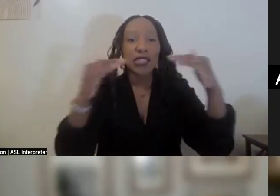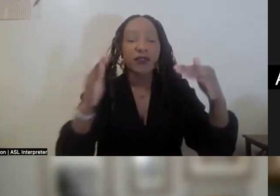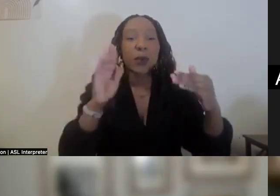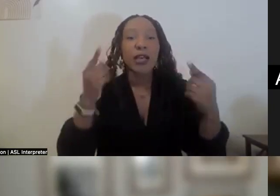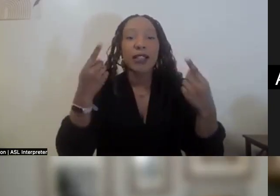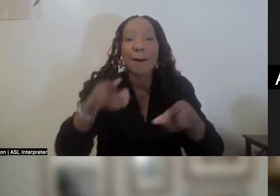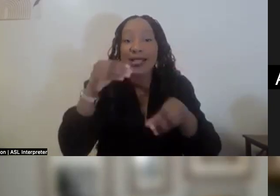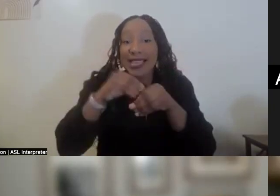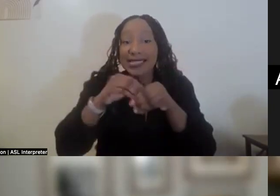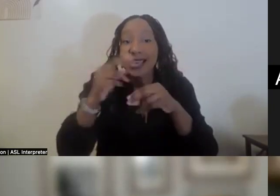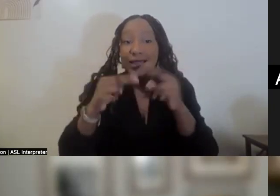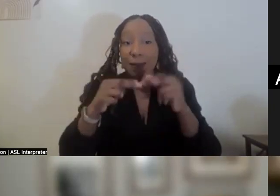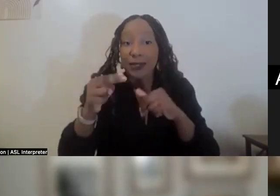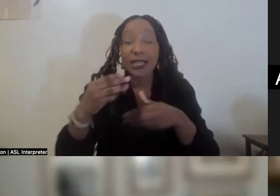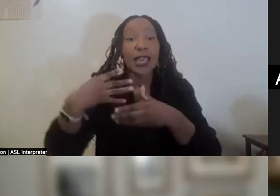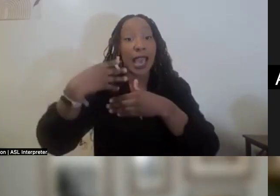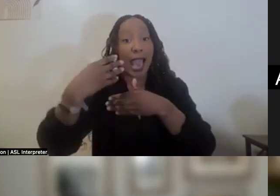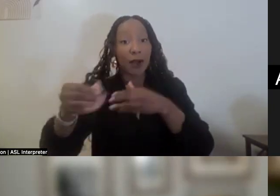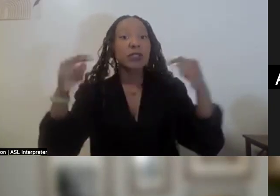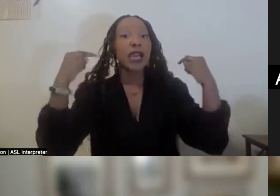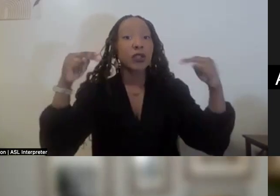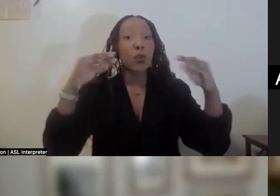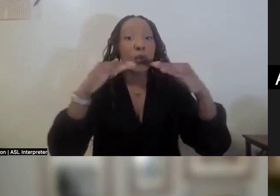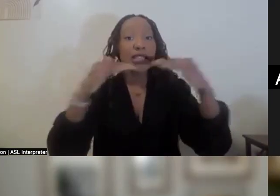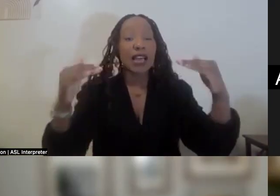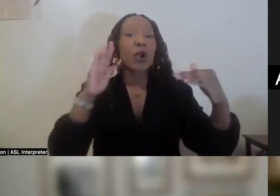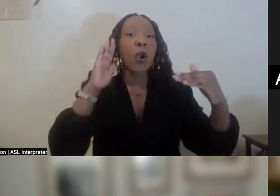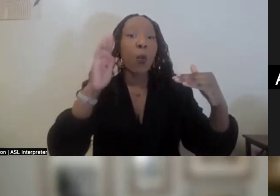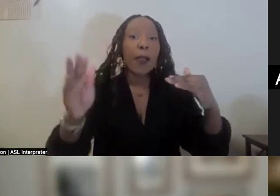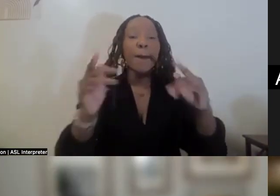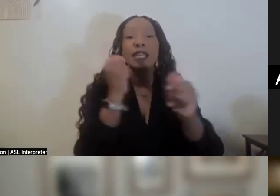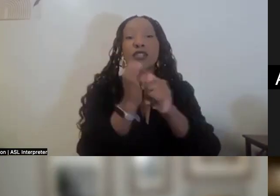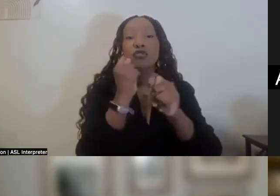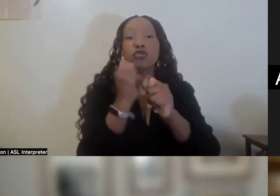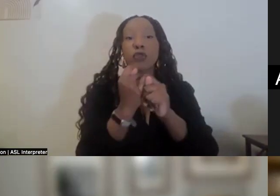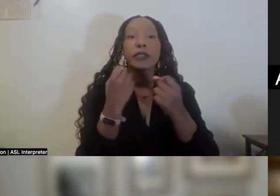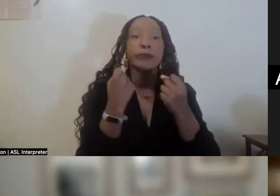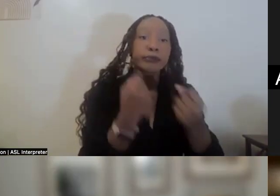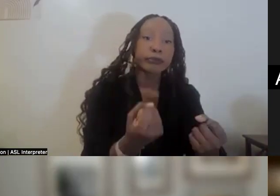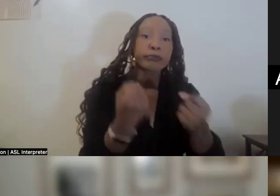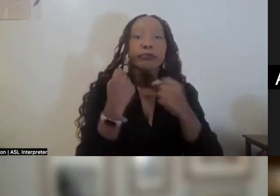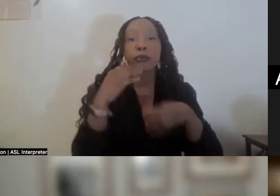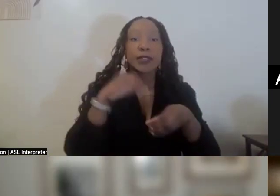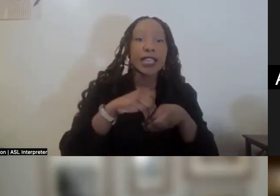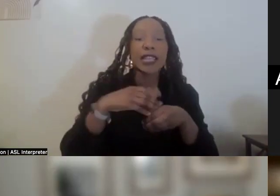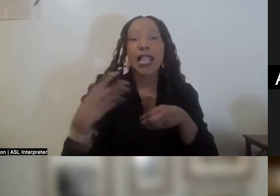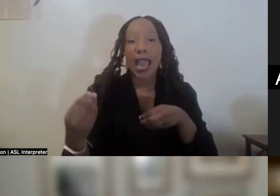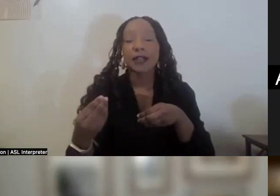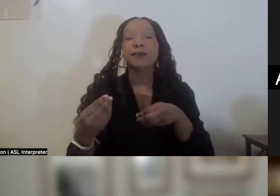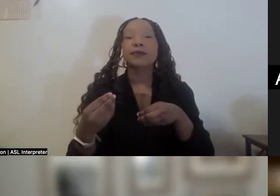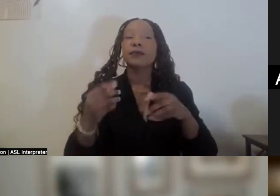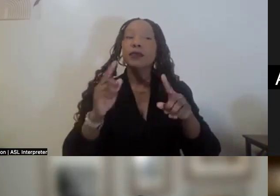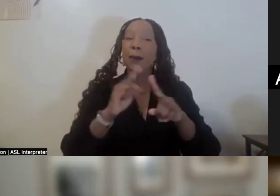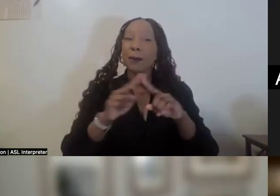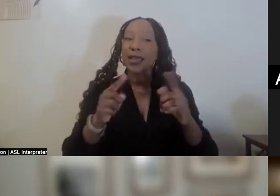any additional outside noise levels would just be trucks moving in and out when it comes to construction. We don't imagine